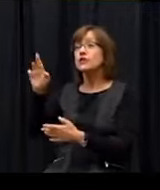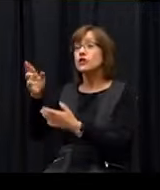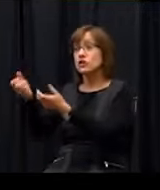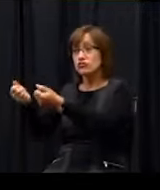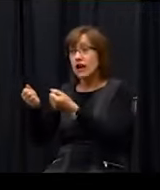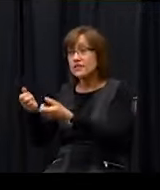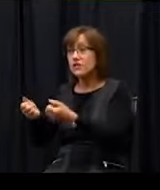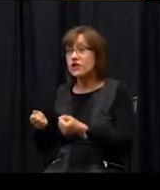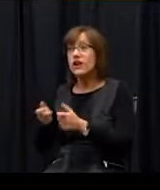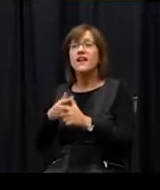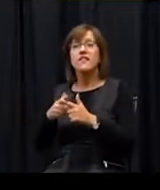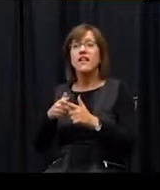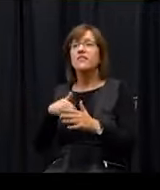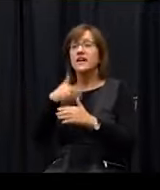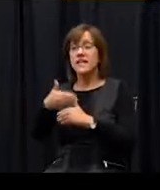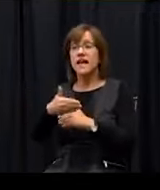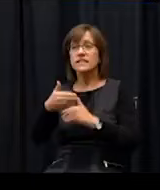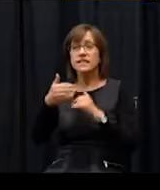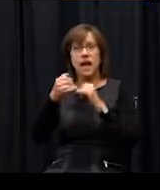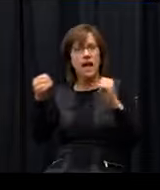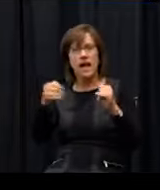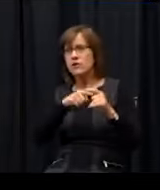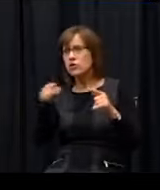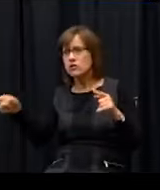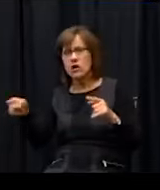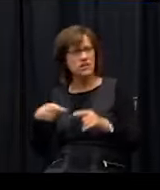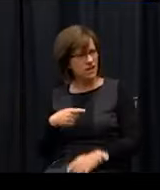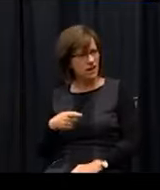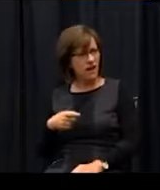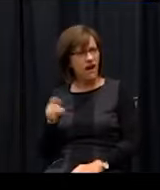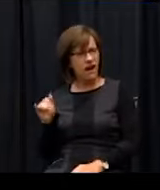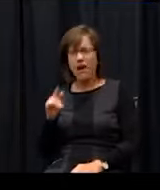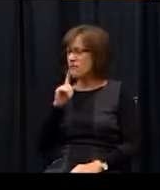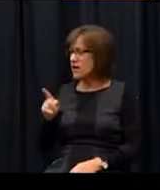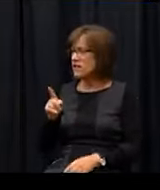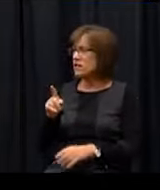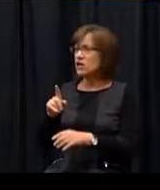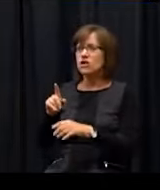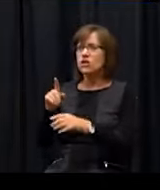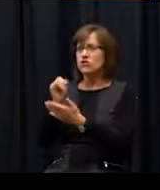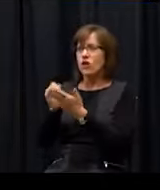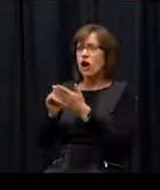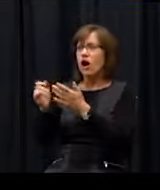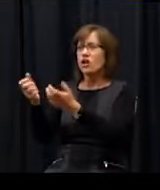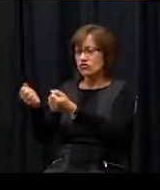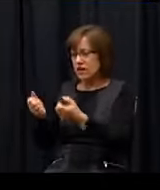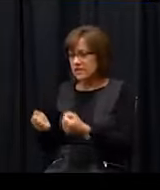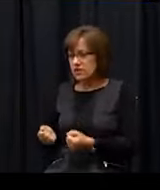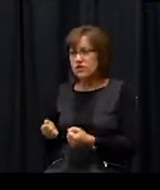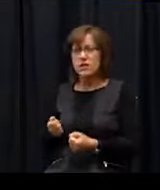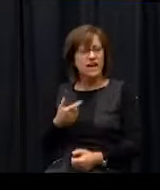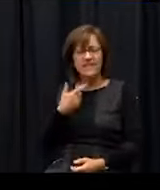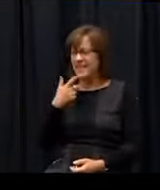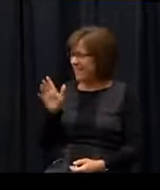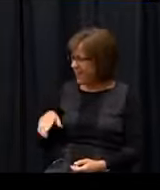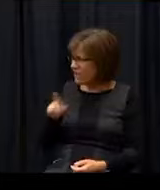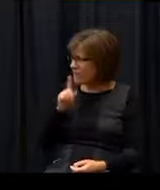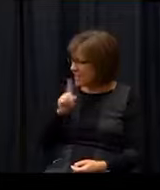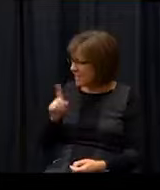across, and I was like, "Oh, she really is drawing a dresser." And I said, "What are you really going to draw?" She said, "A house." But so I was just able